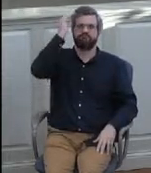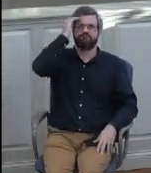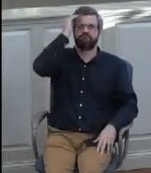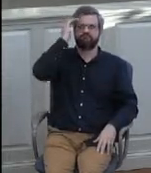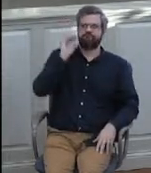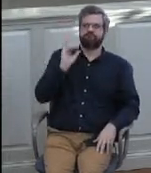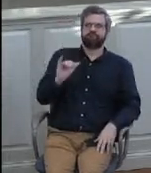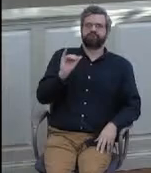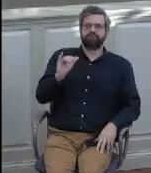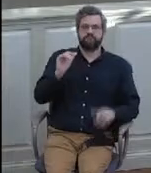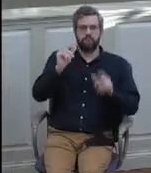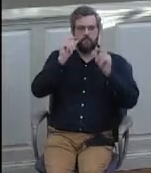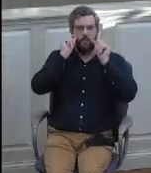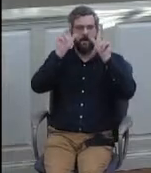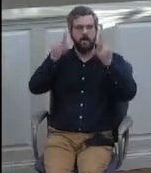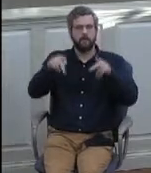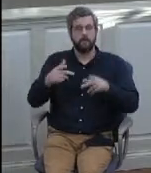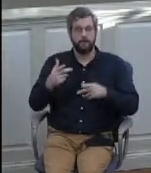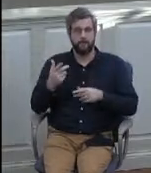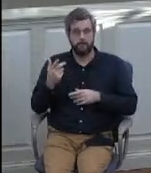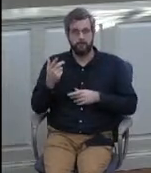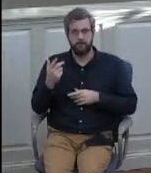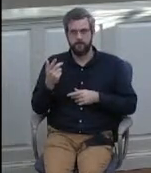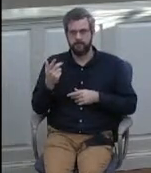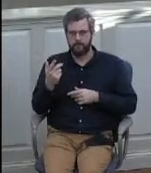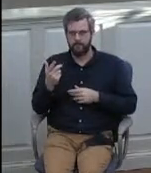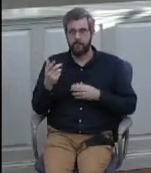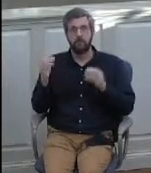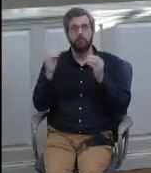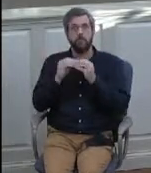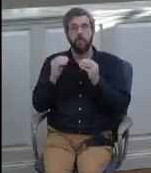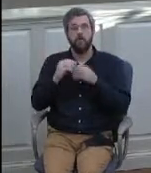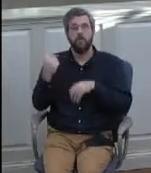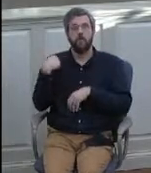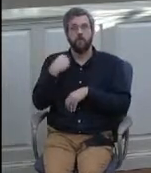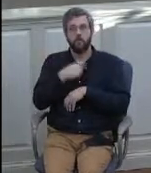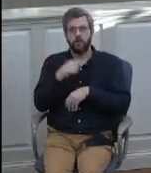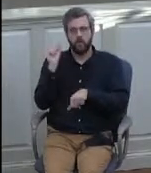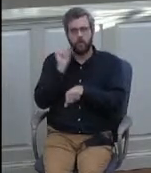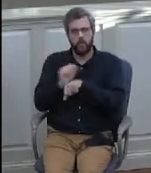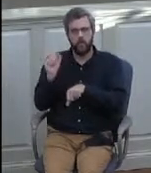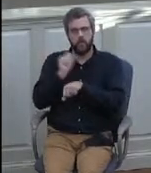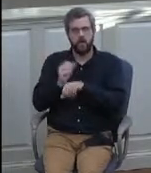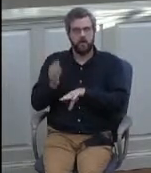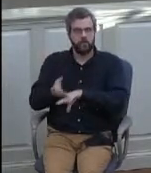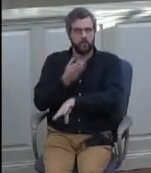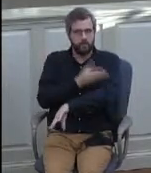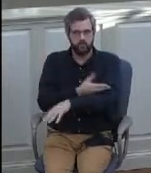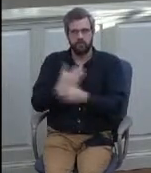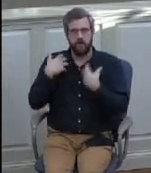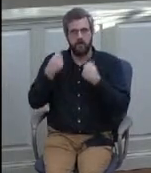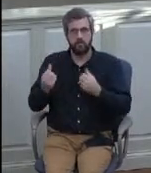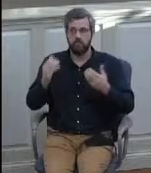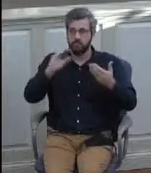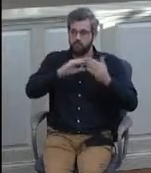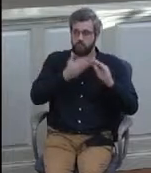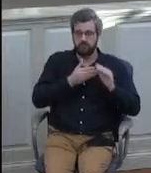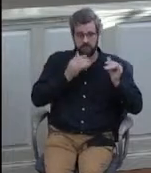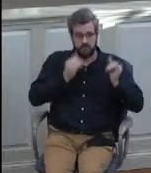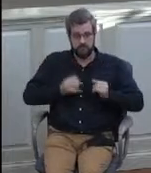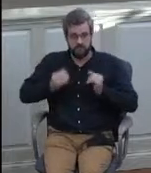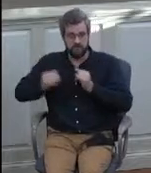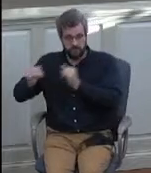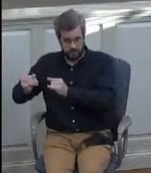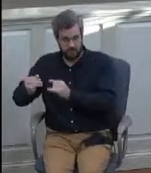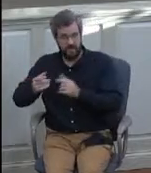to the more energy we can put into making ourselves and our communities as healthy as can be. When things